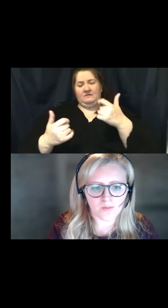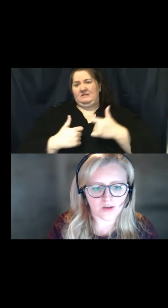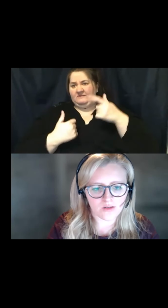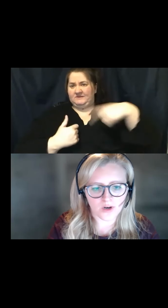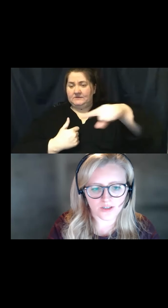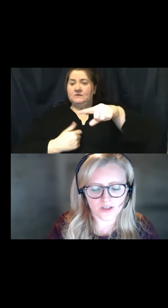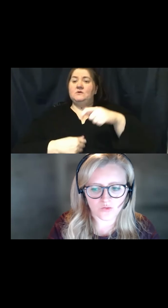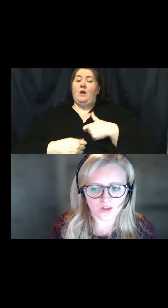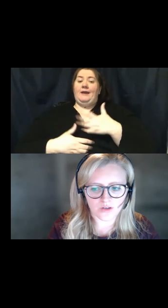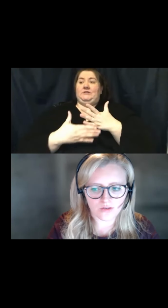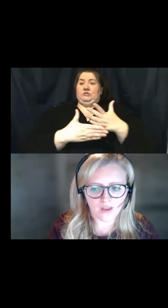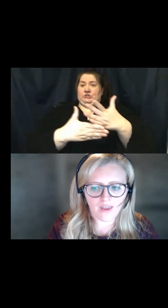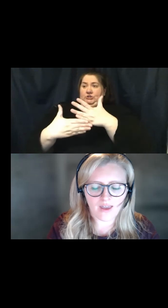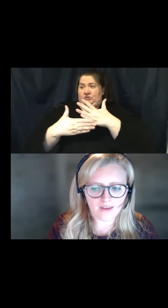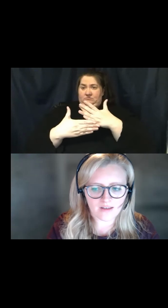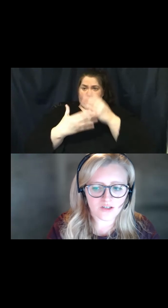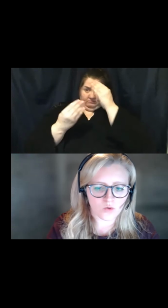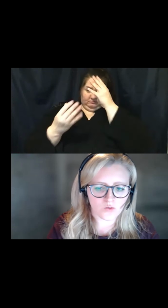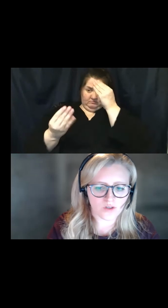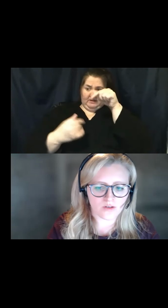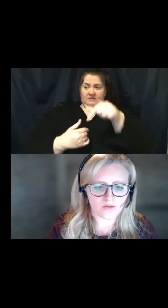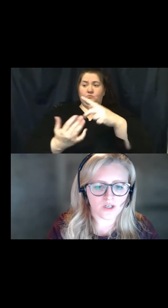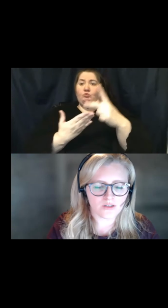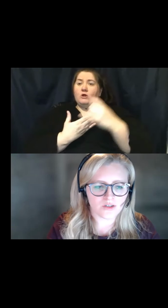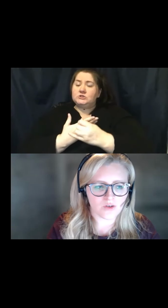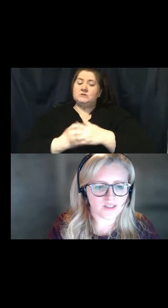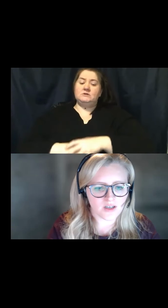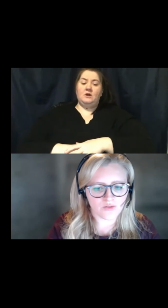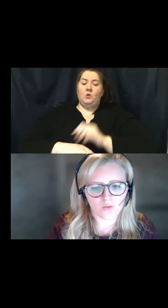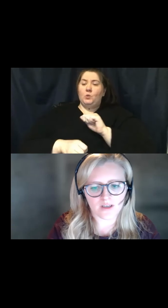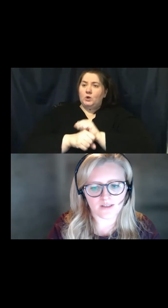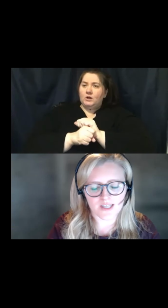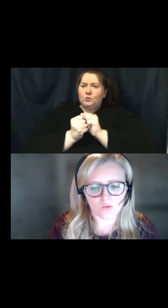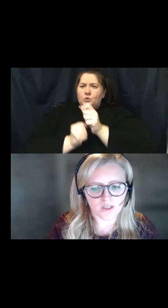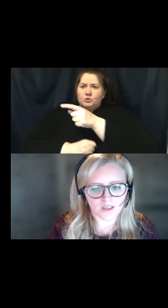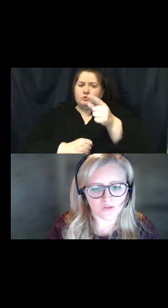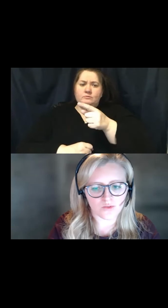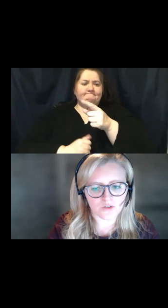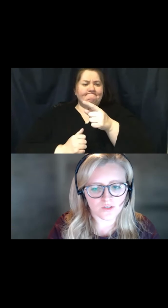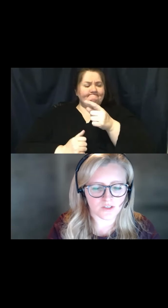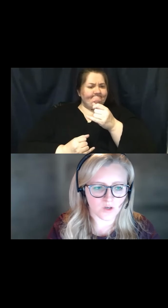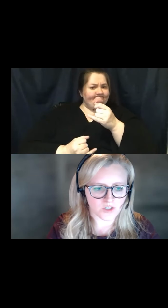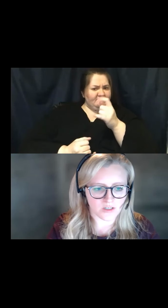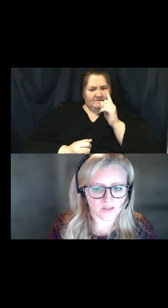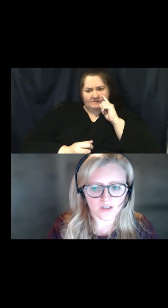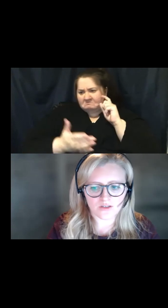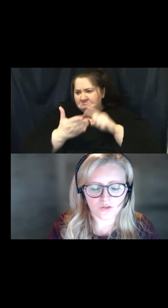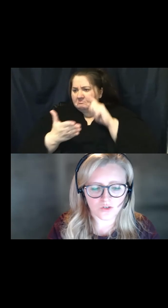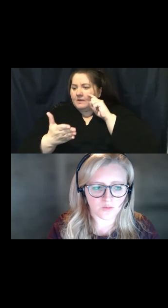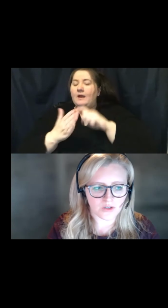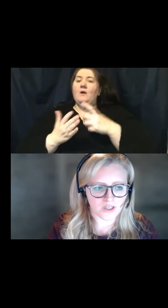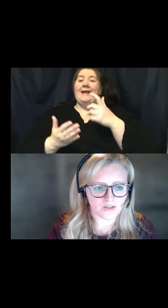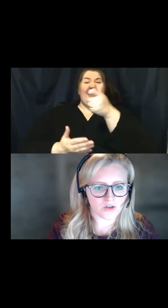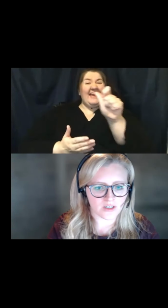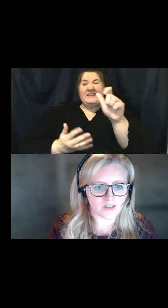information about the project with you and to work with you to identify ways that we can reduce disruption to